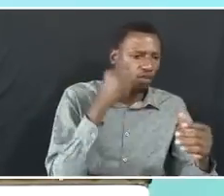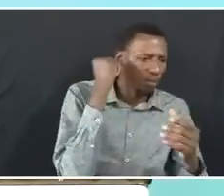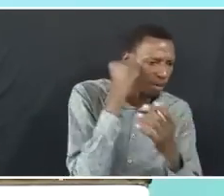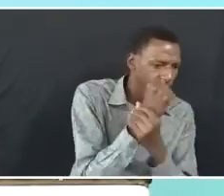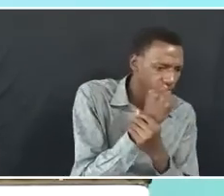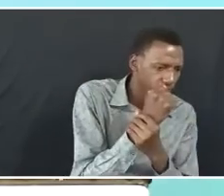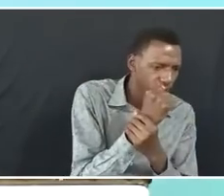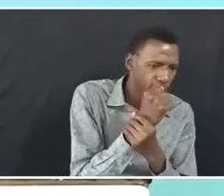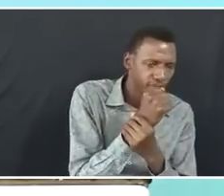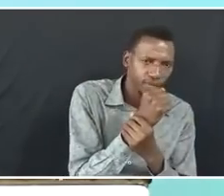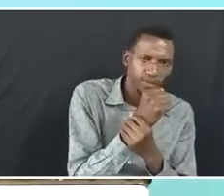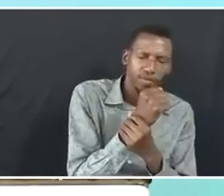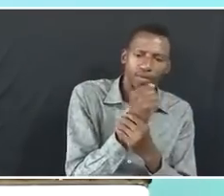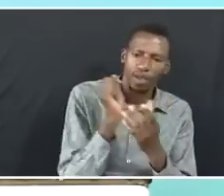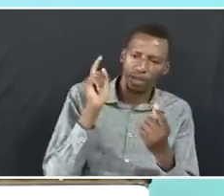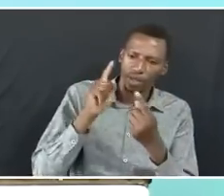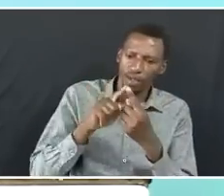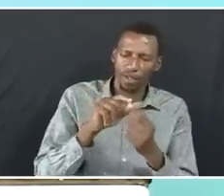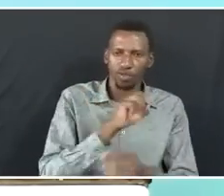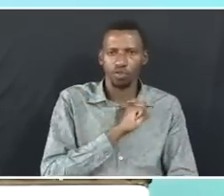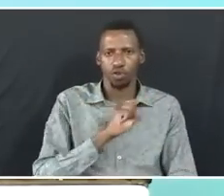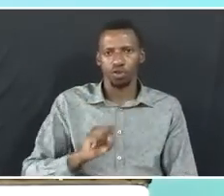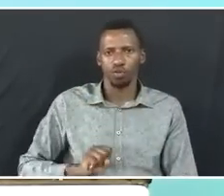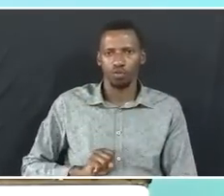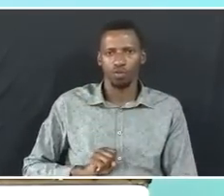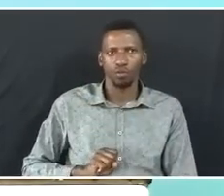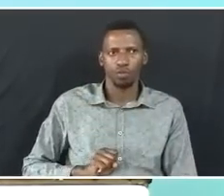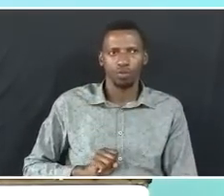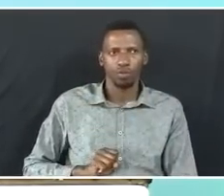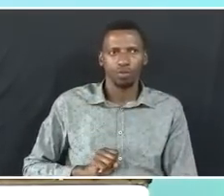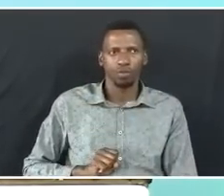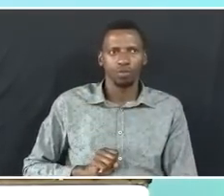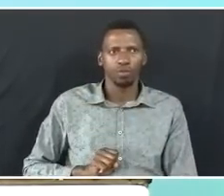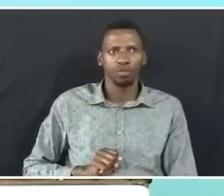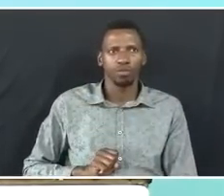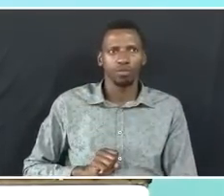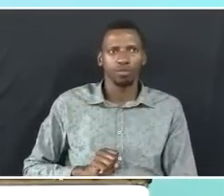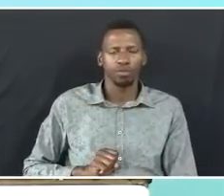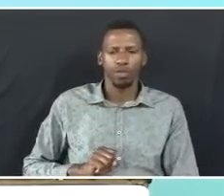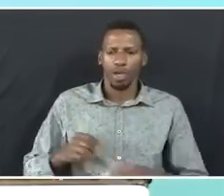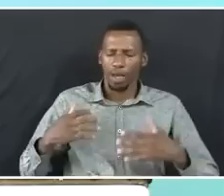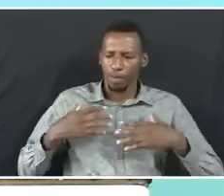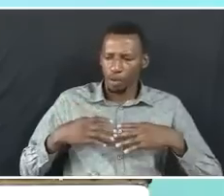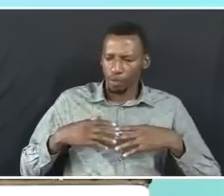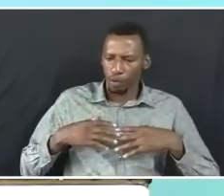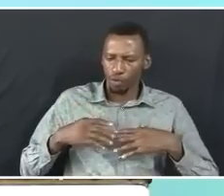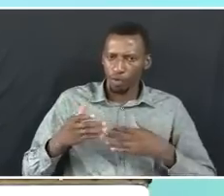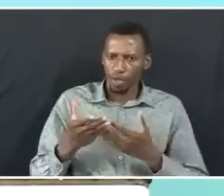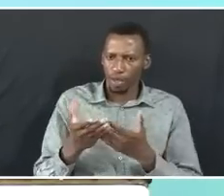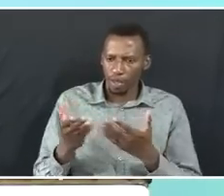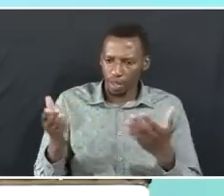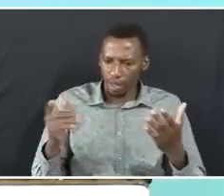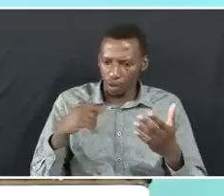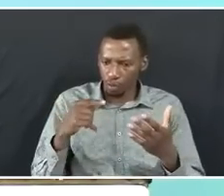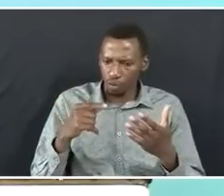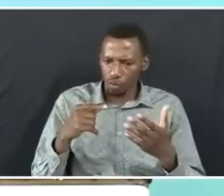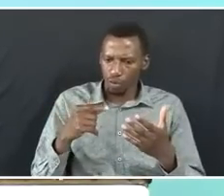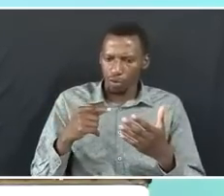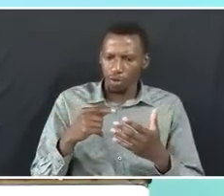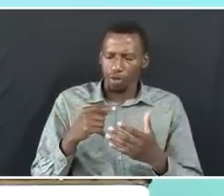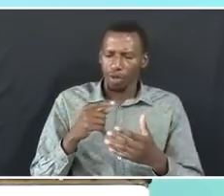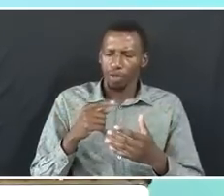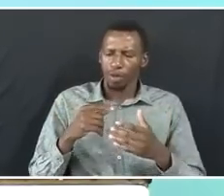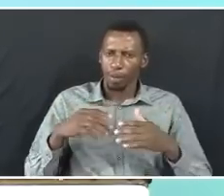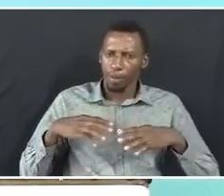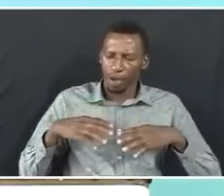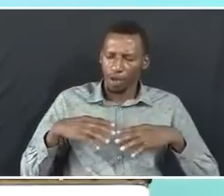The patriarchs, we mention their names and brag, they were close to God, but they had 1,000 wives. I